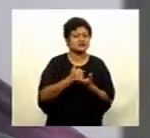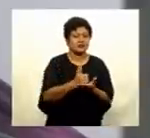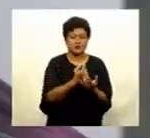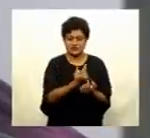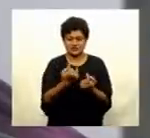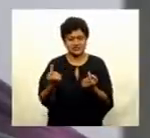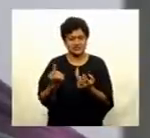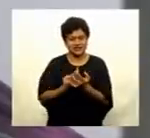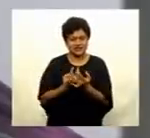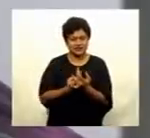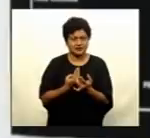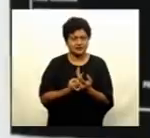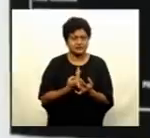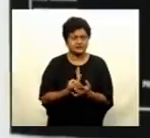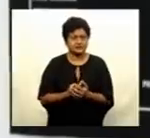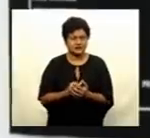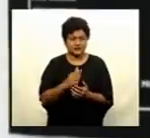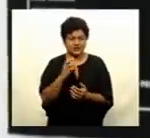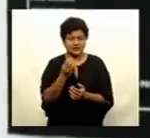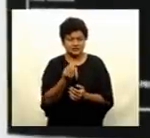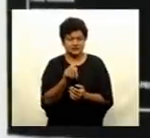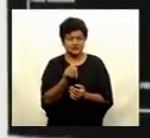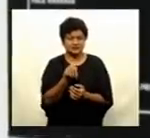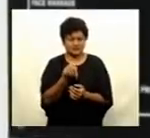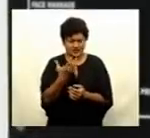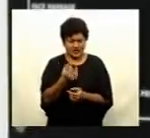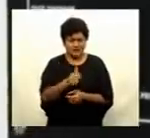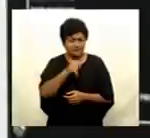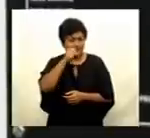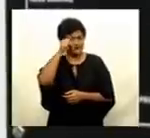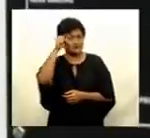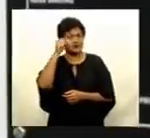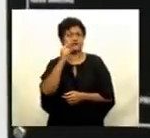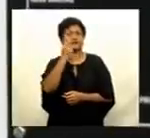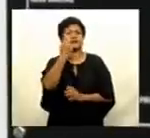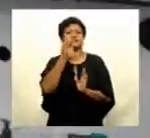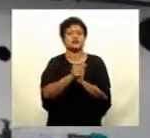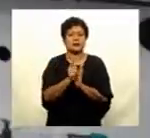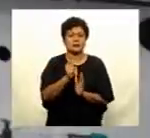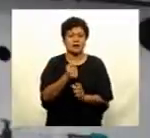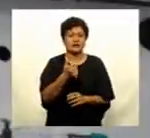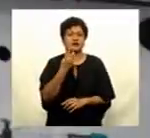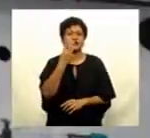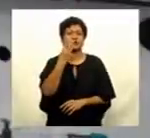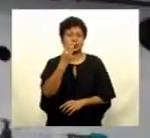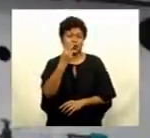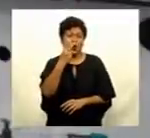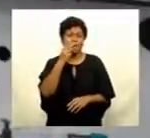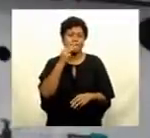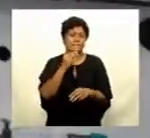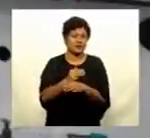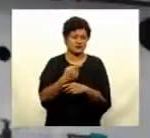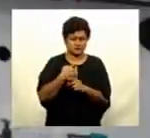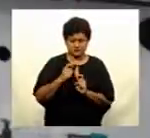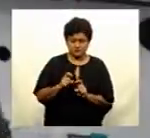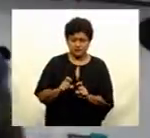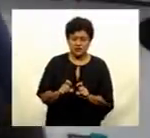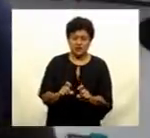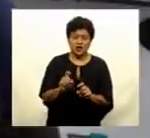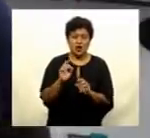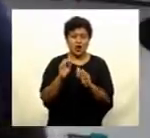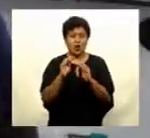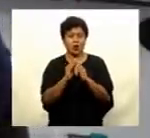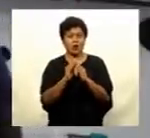clients are relieved to finally get haircuts for the first time in over 2 months. I've been at home for around 3 months with no